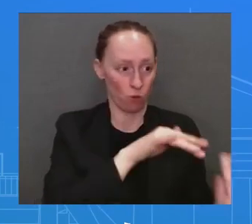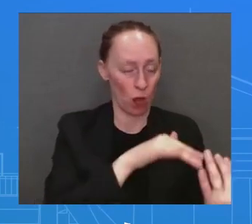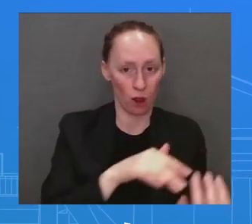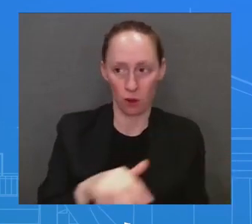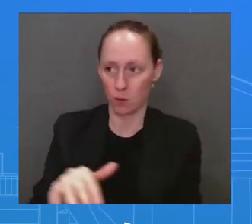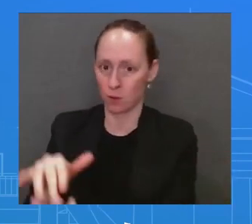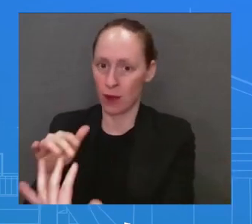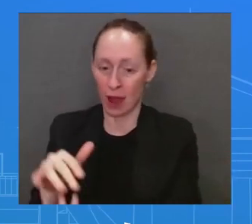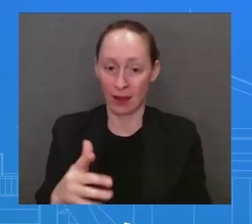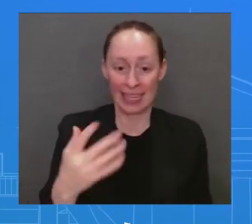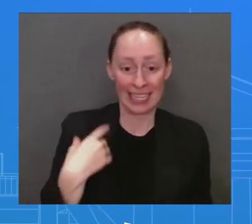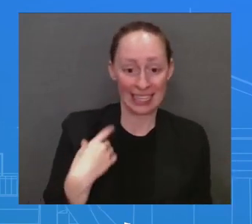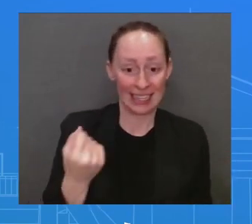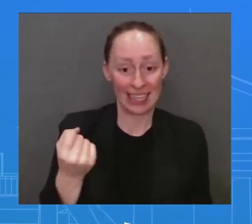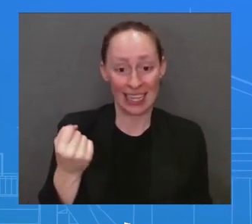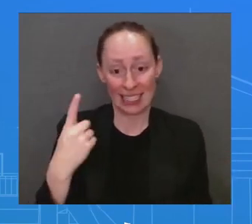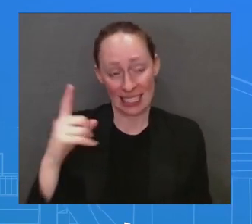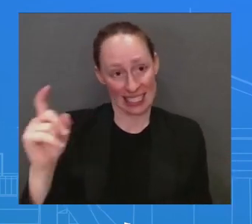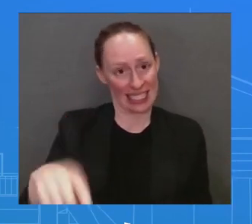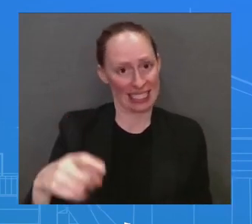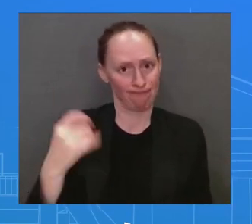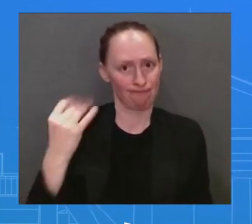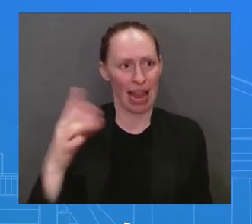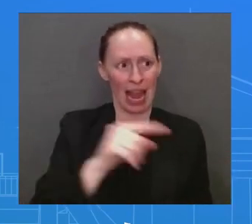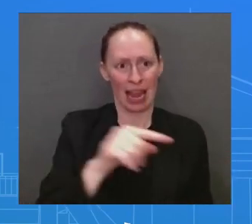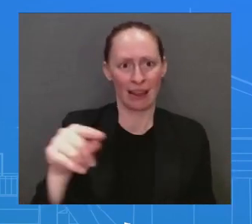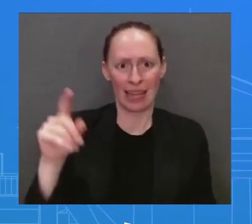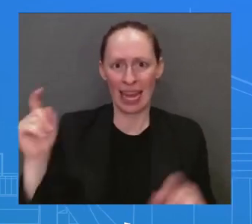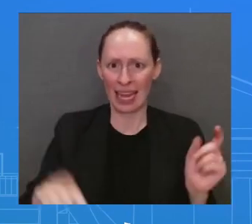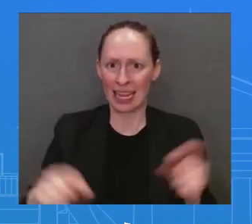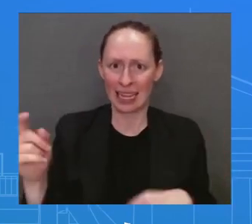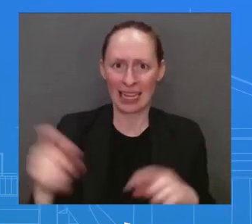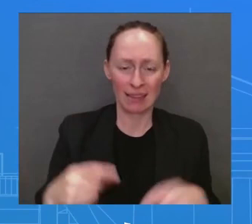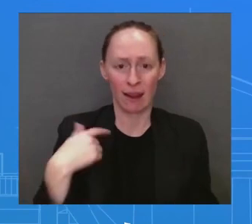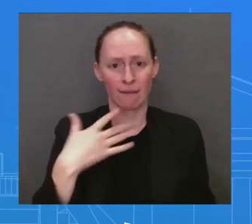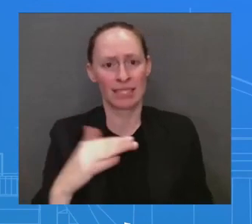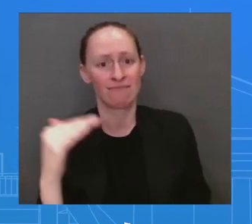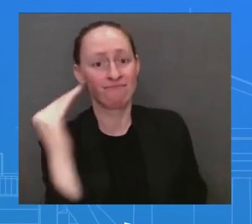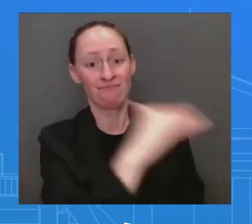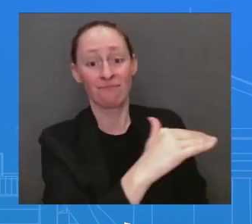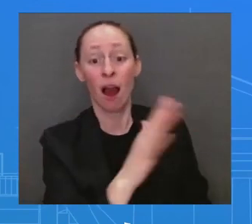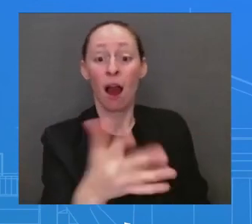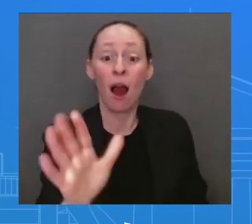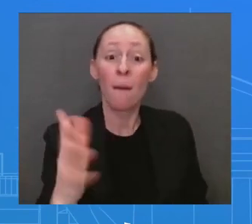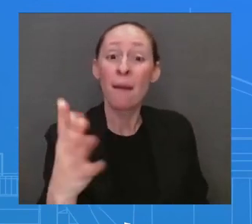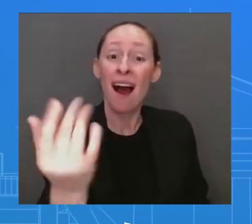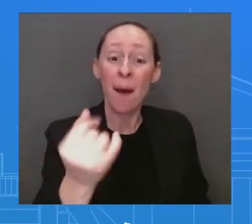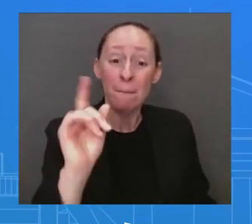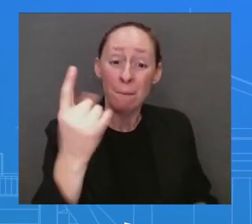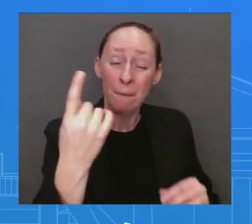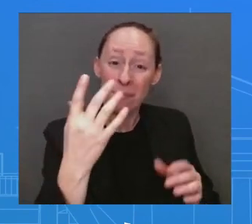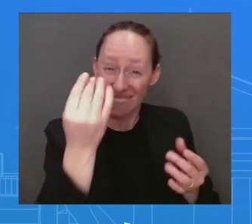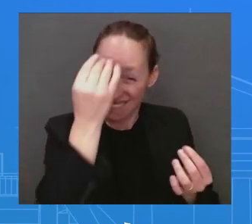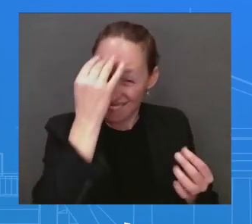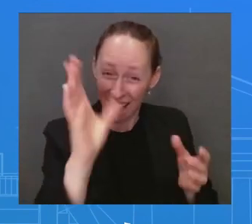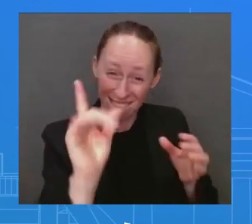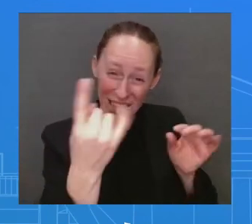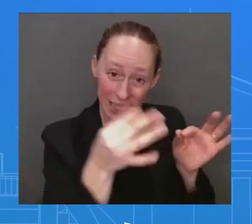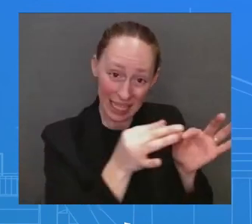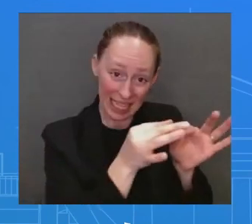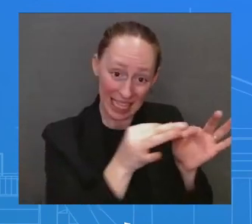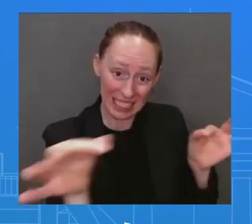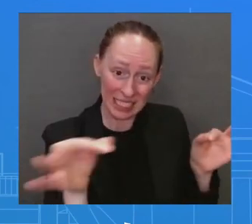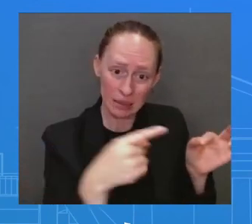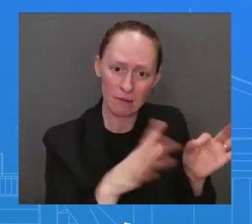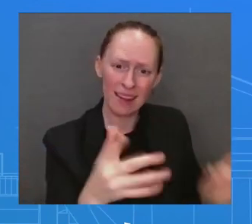We wouldn't have put a supplemental request in, which, oh, by the way, says right in the first line, it's an urgent request. We wouldn't say it wasn't urgent if it wasn't urgent. We